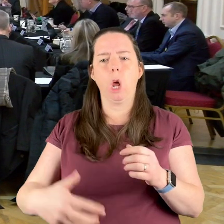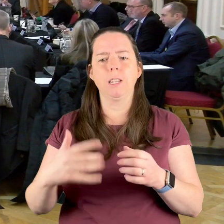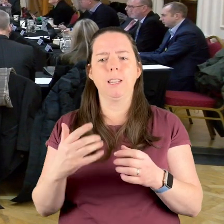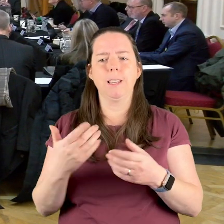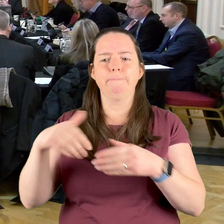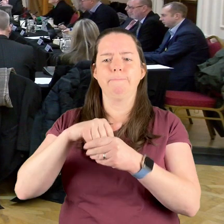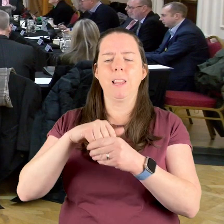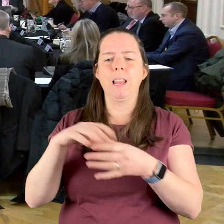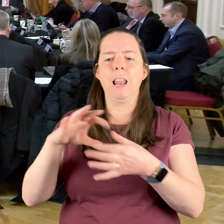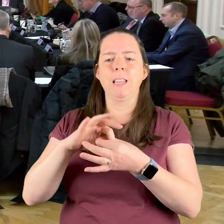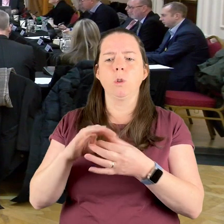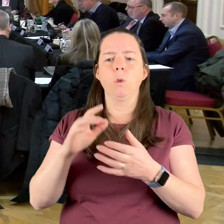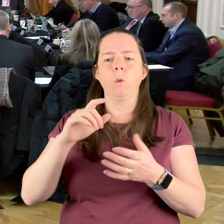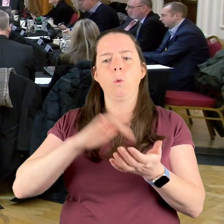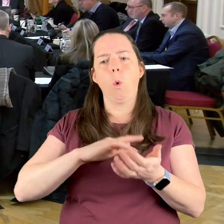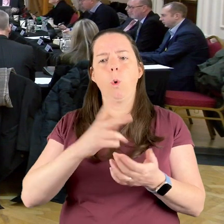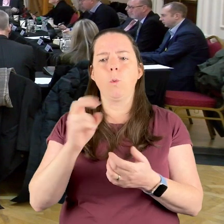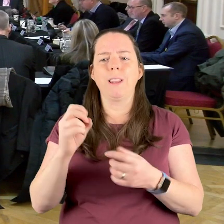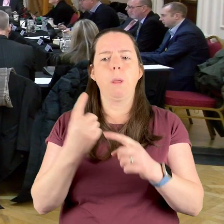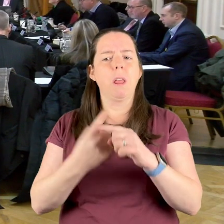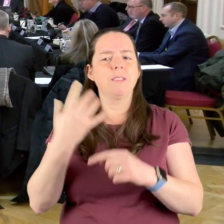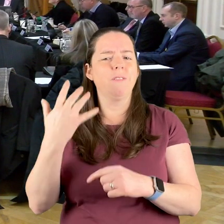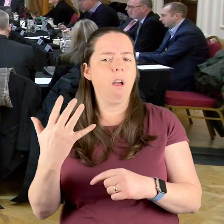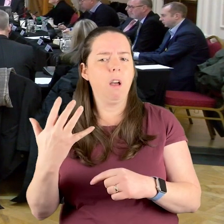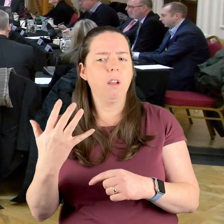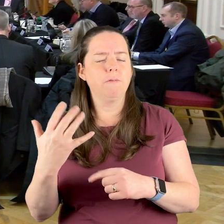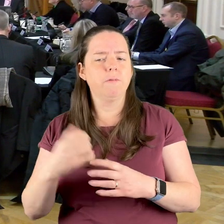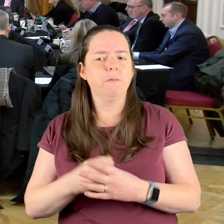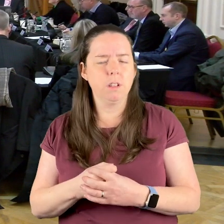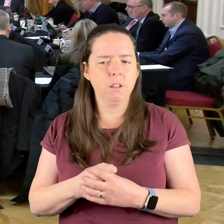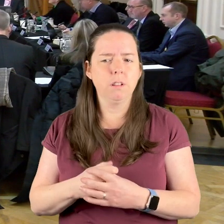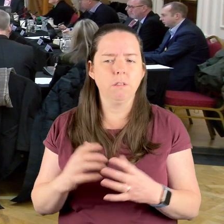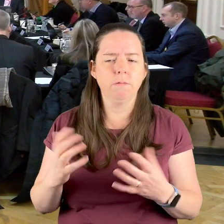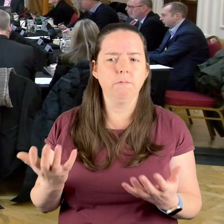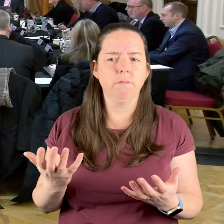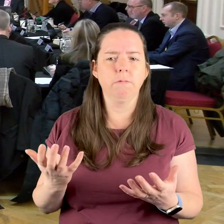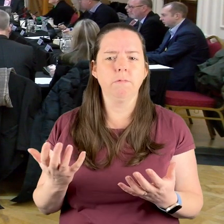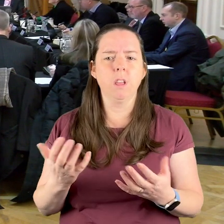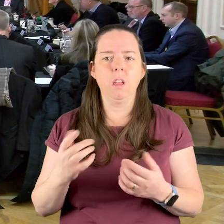Gloria sort of says, maternity is one of our core